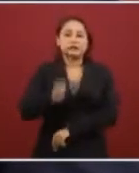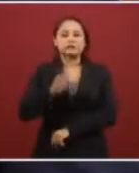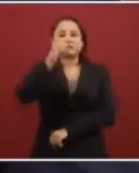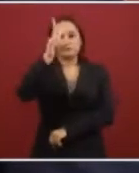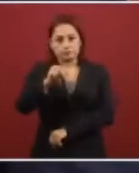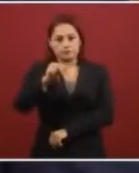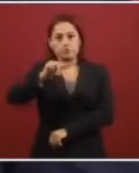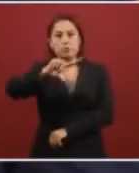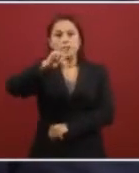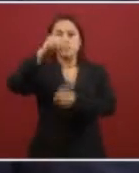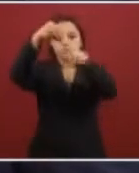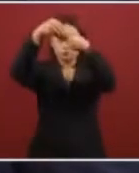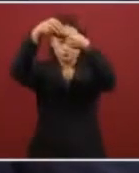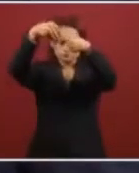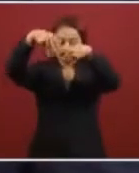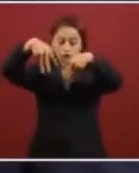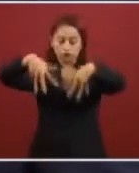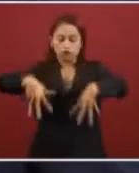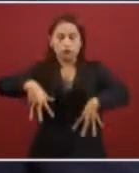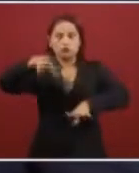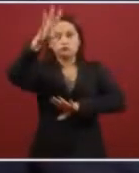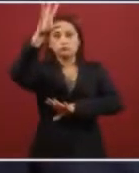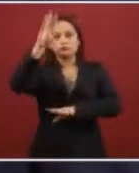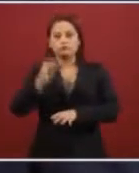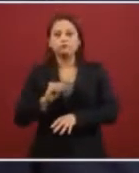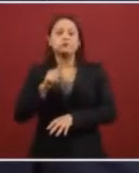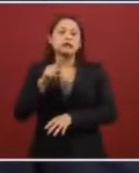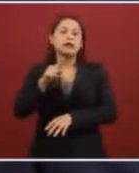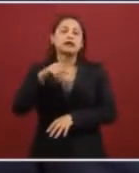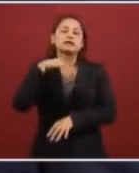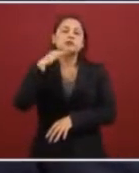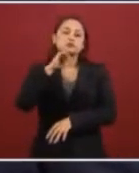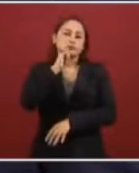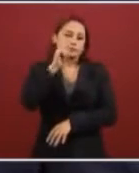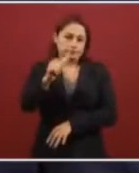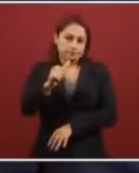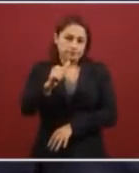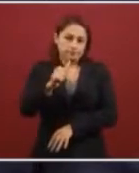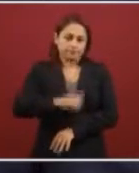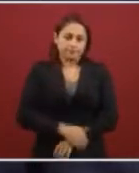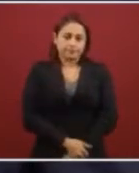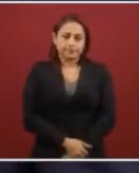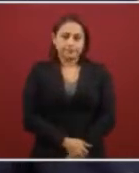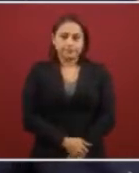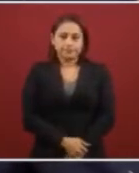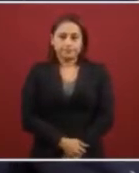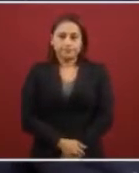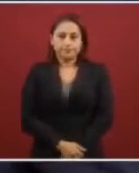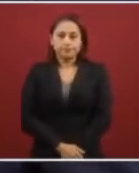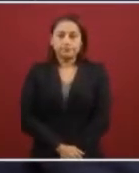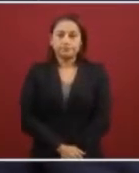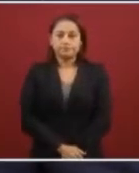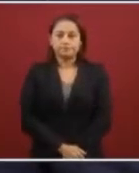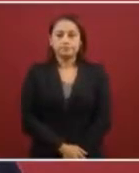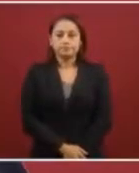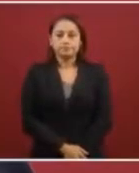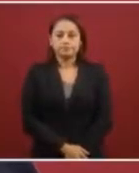nivel at any level de la escala of the social. Social scale. Nosotros